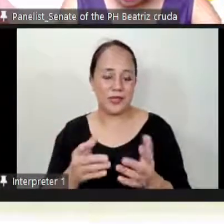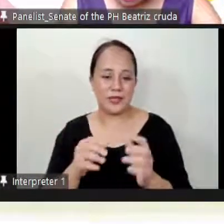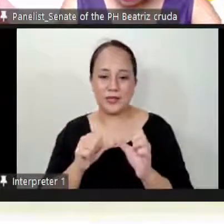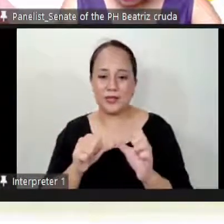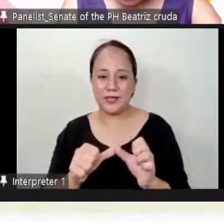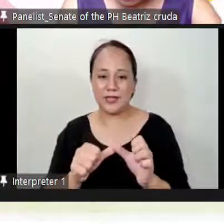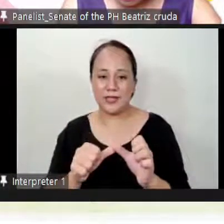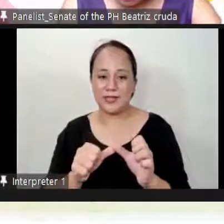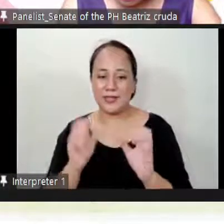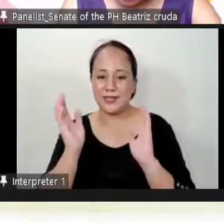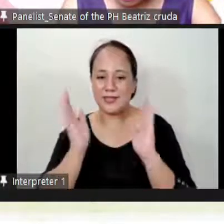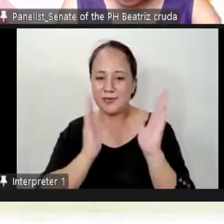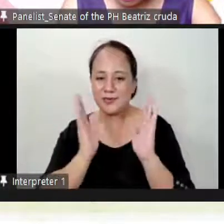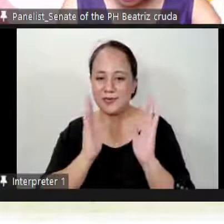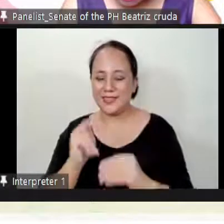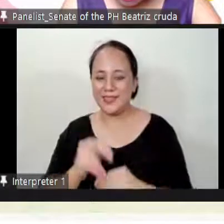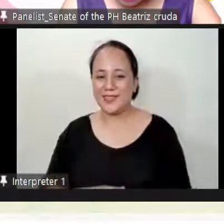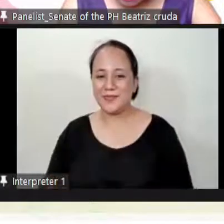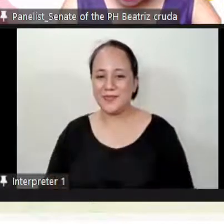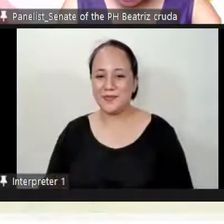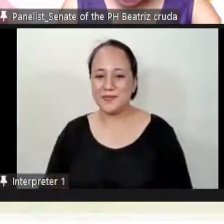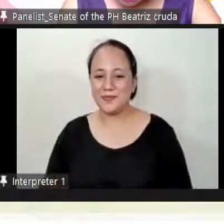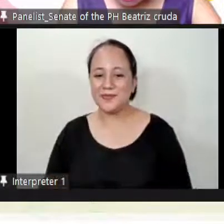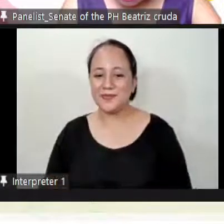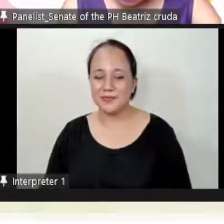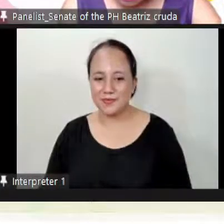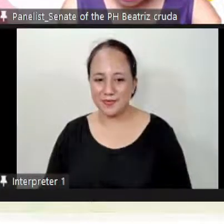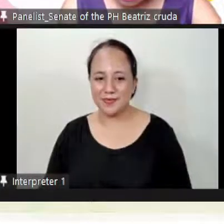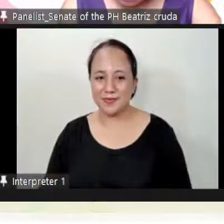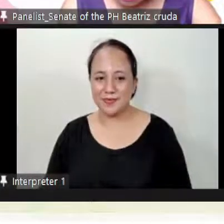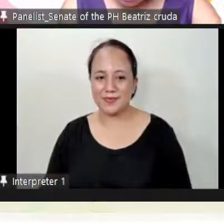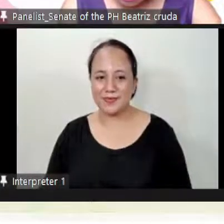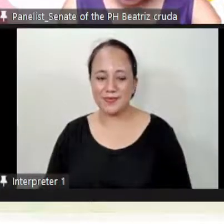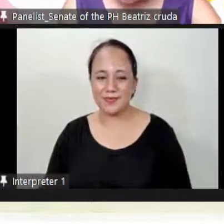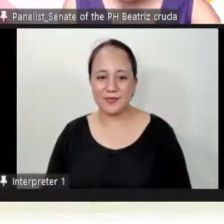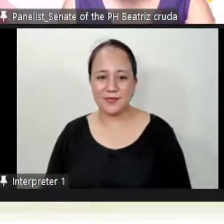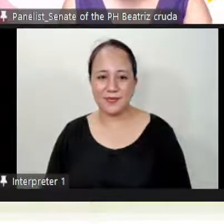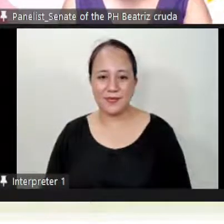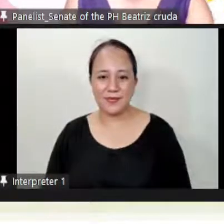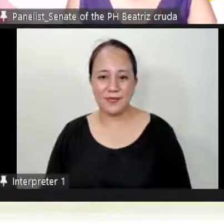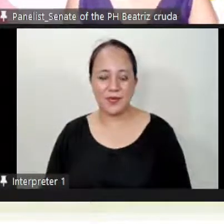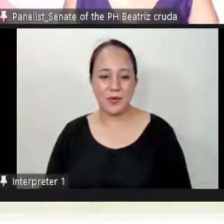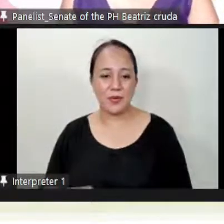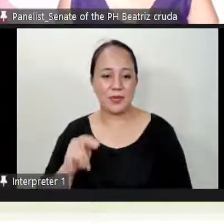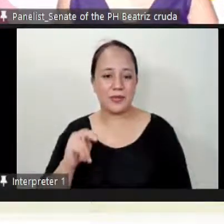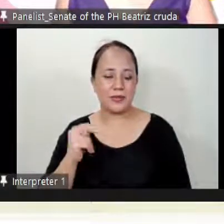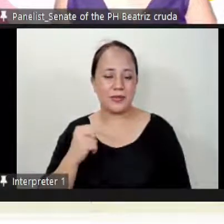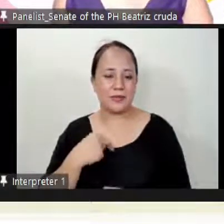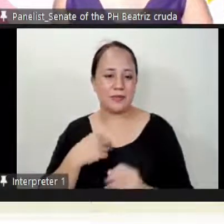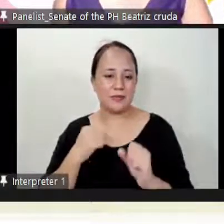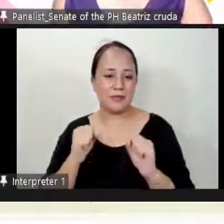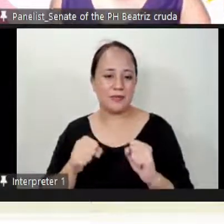sustain the services that are needed. So with that, what do we need to enable?